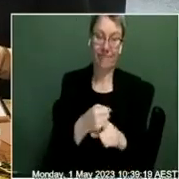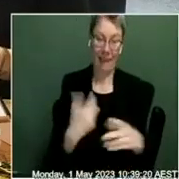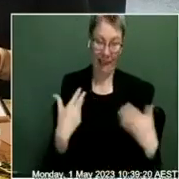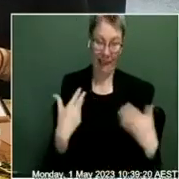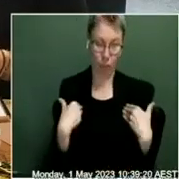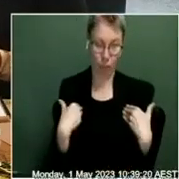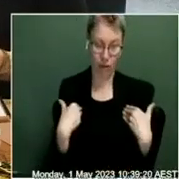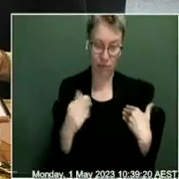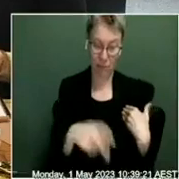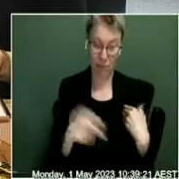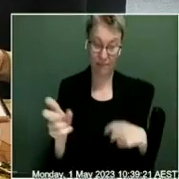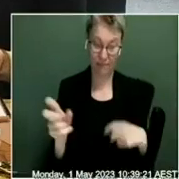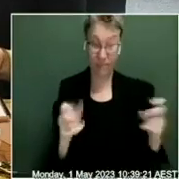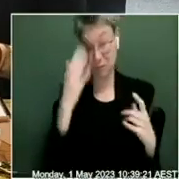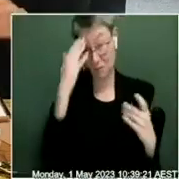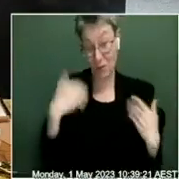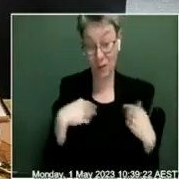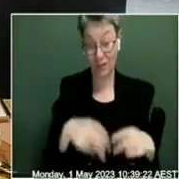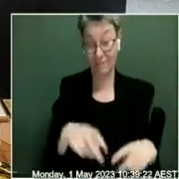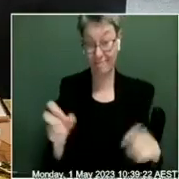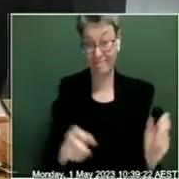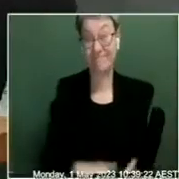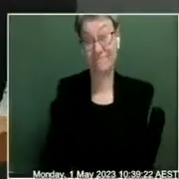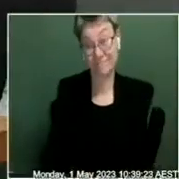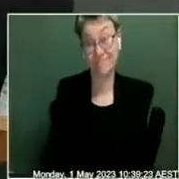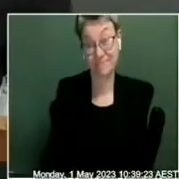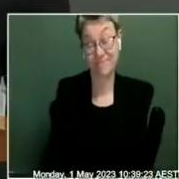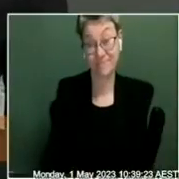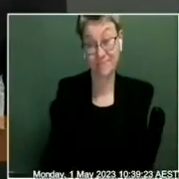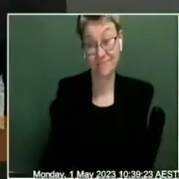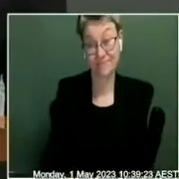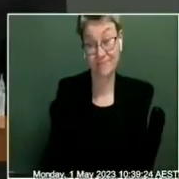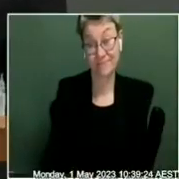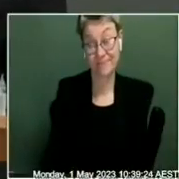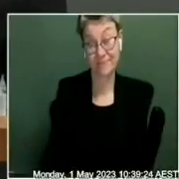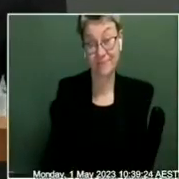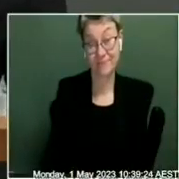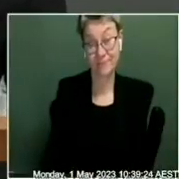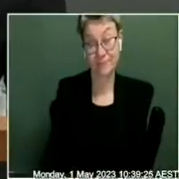And further down on that page,